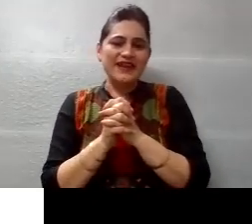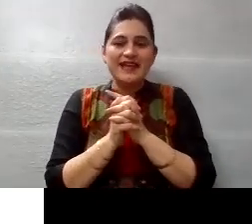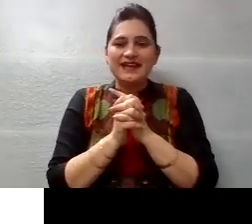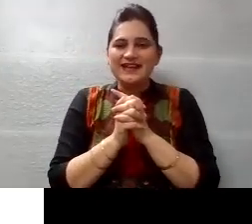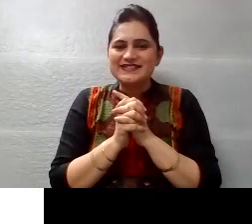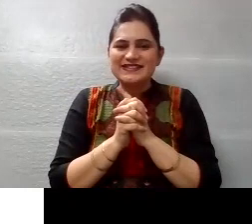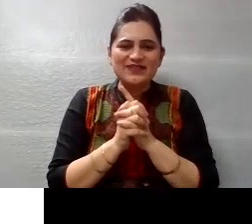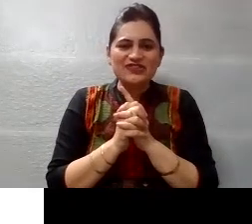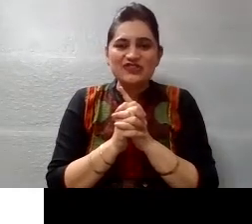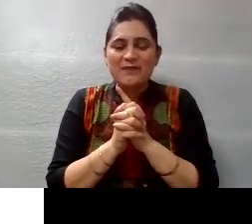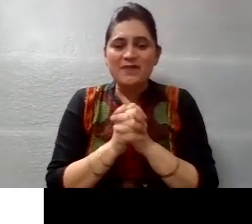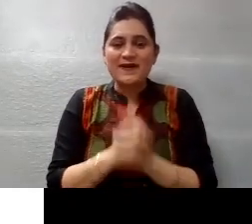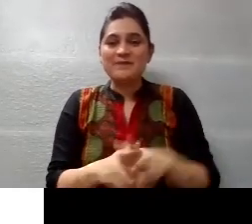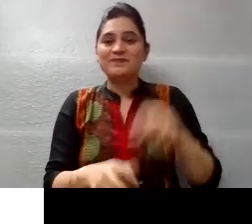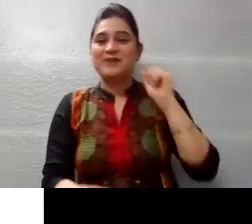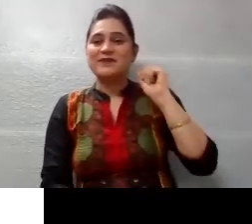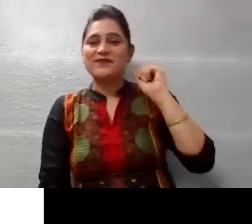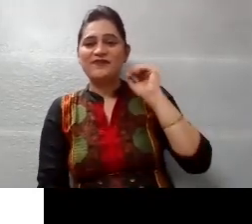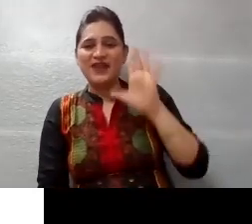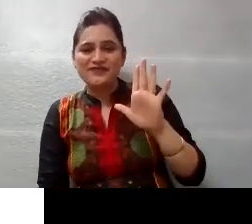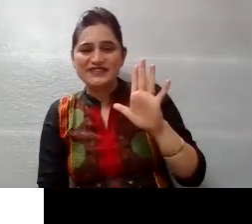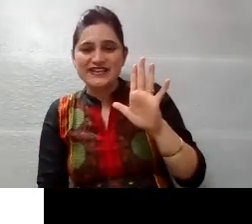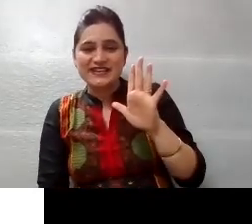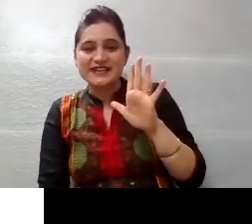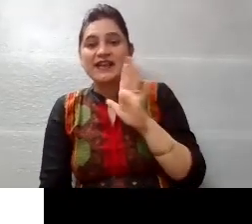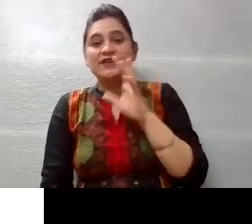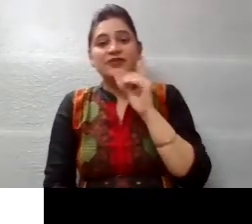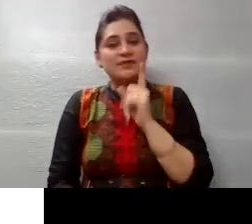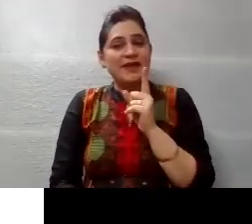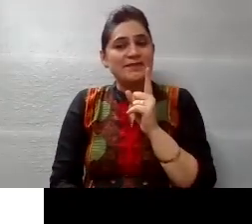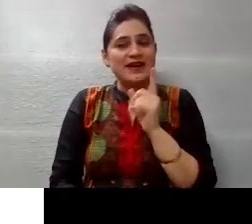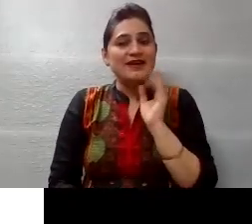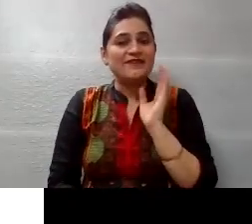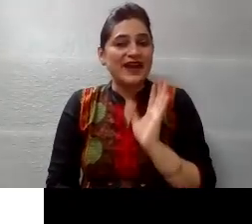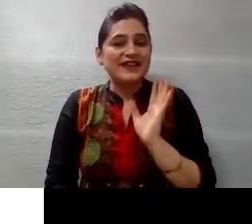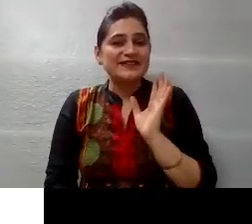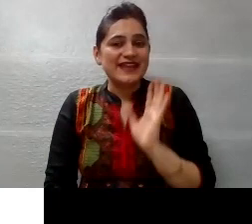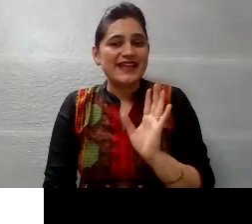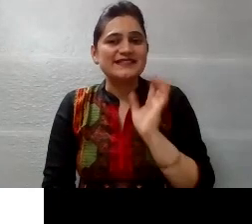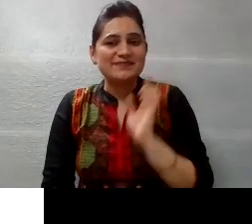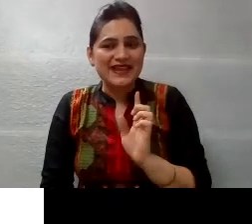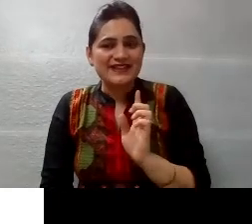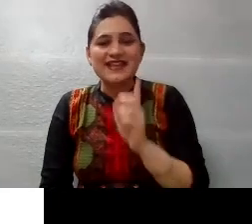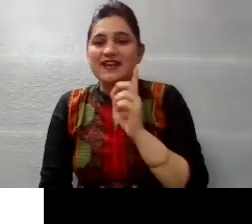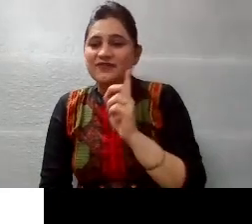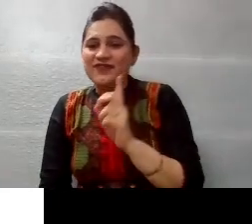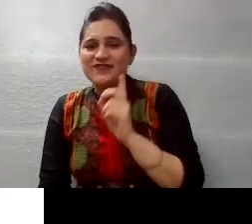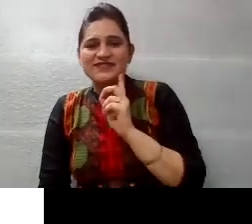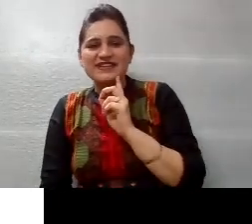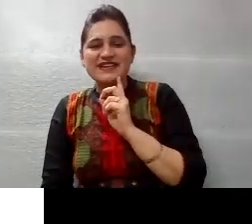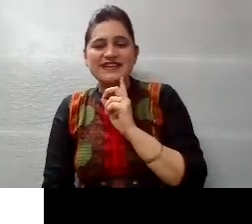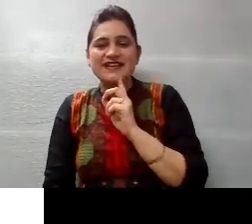children. Let's see which number. Number 50. Do you remember? Five tens makes